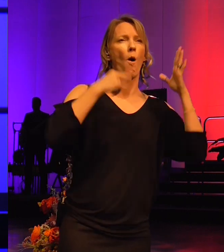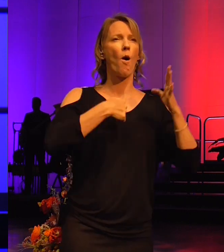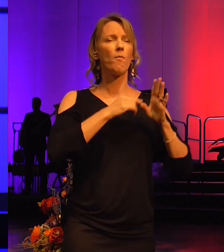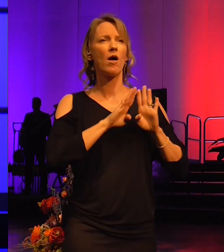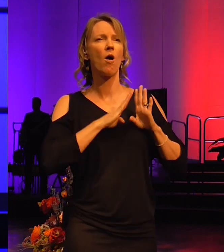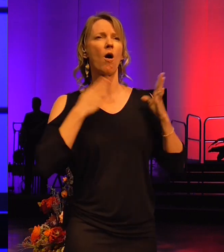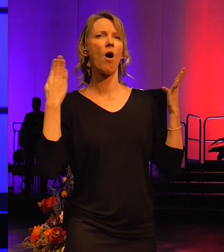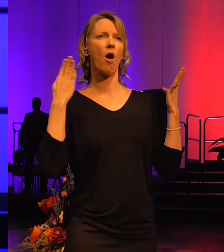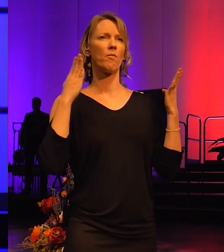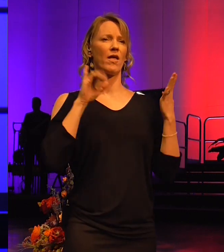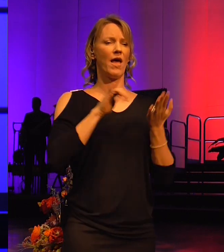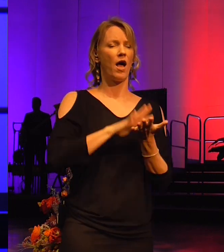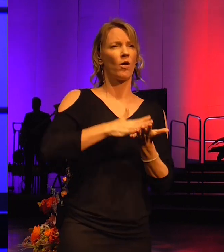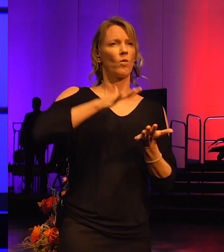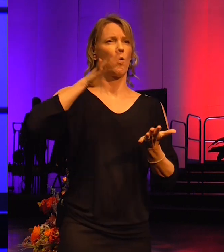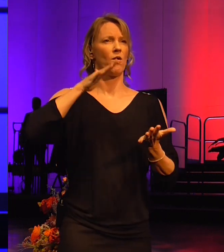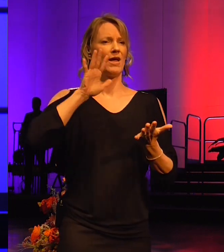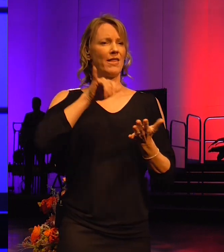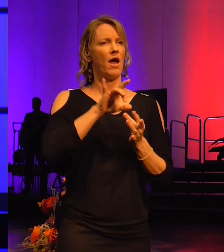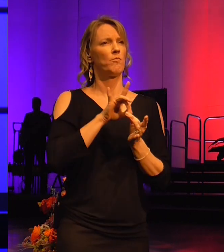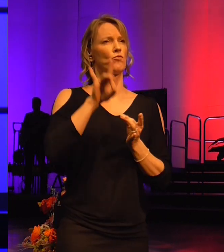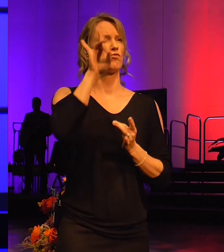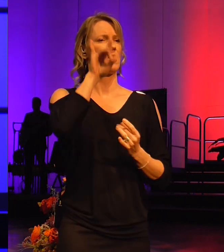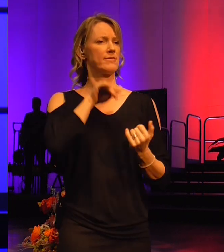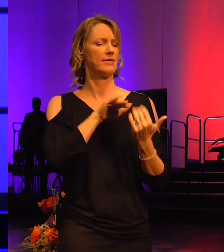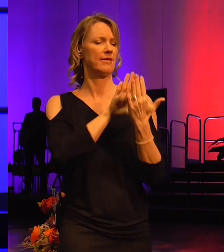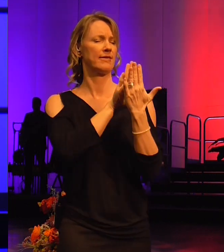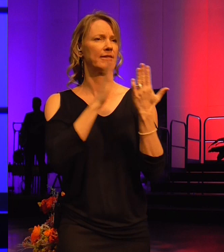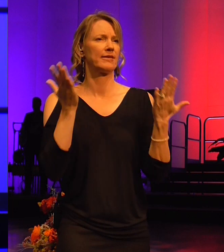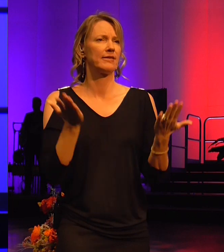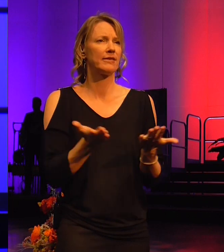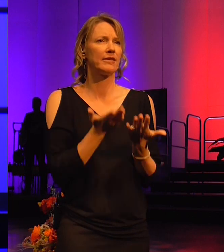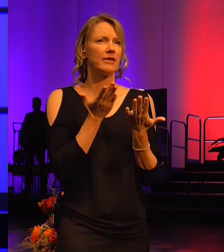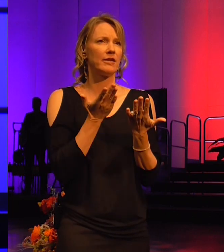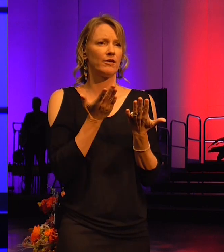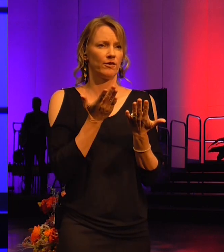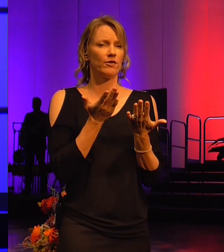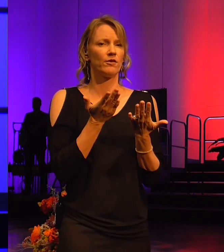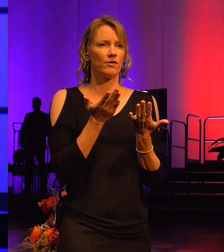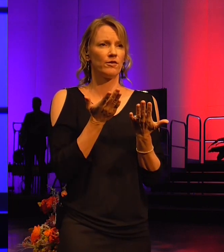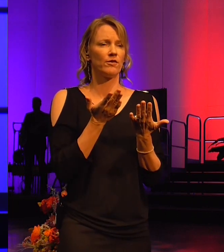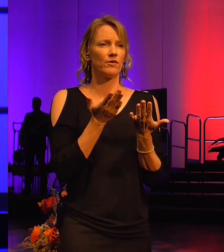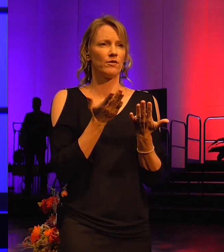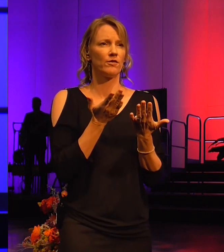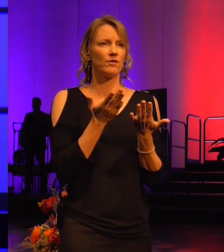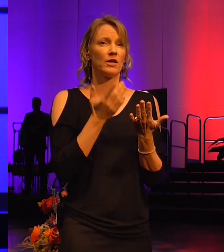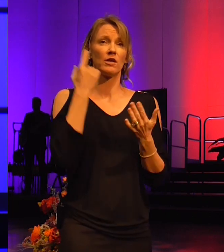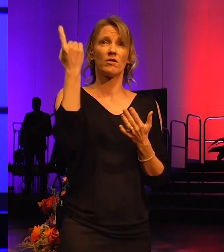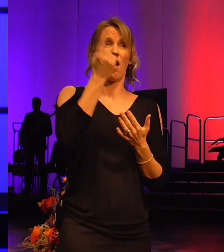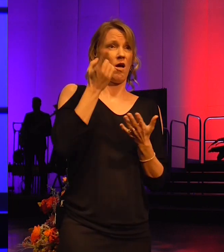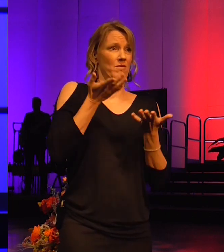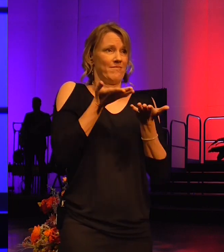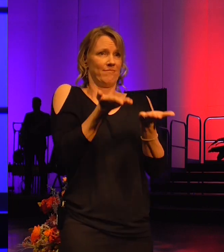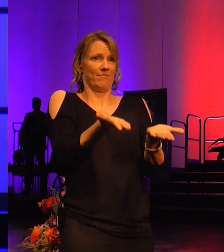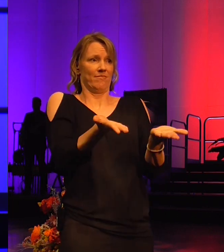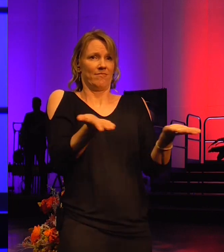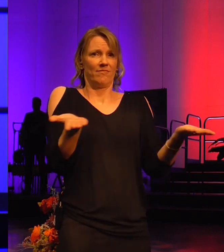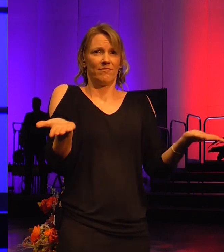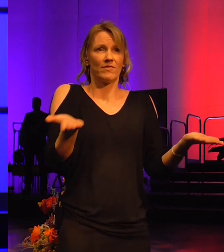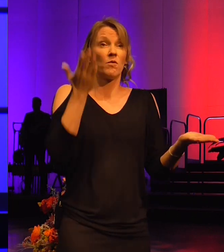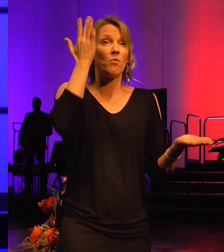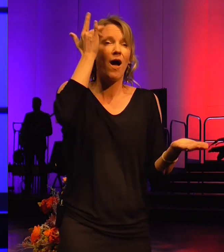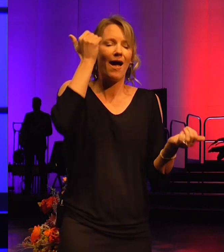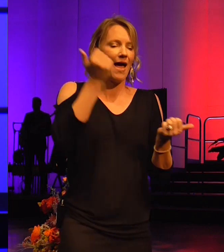that glory, for that presence is near, but it is ever present, for it is